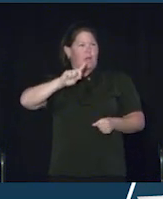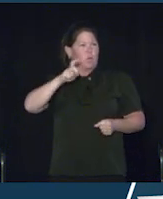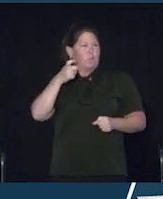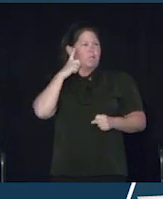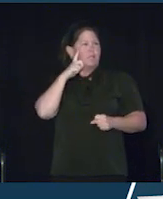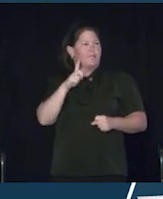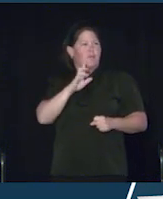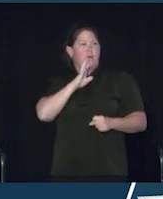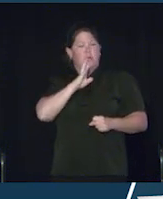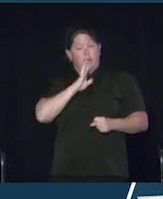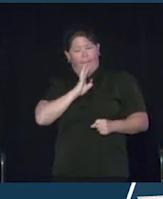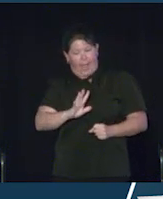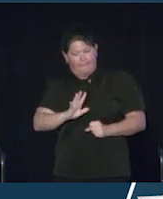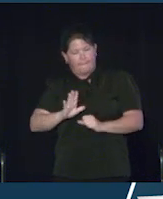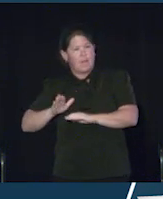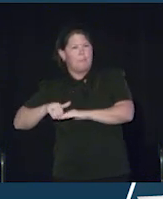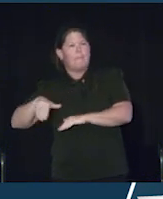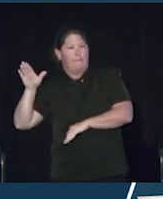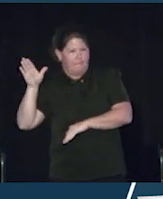services from the agency.